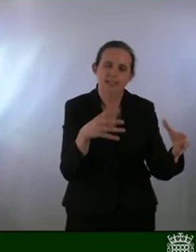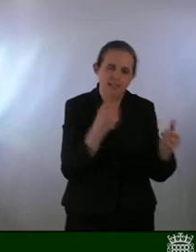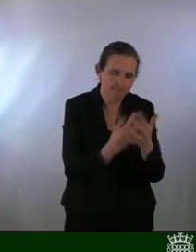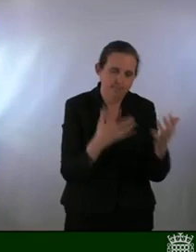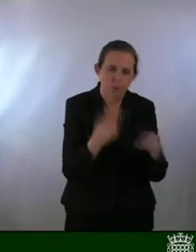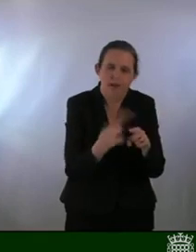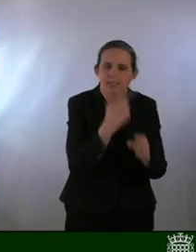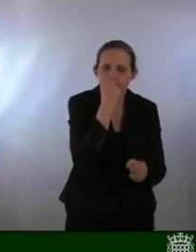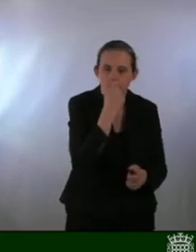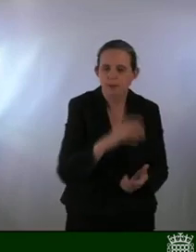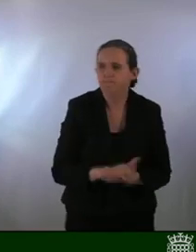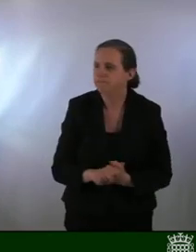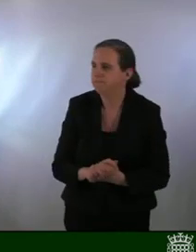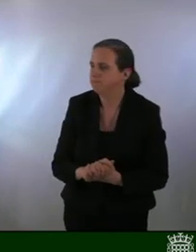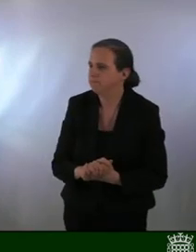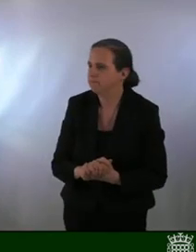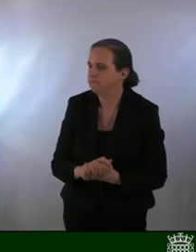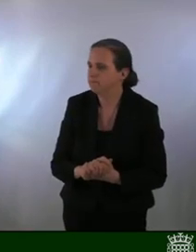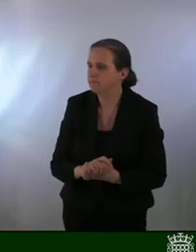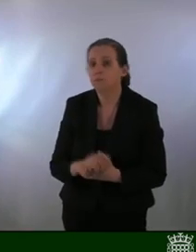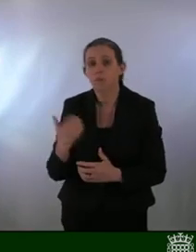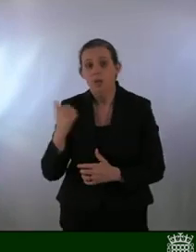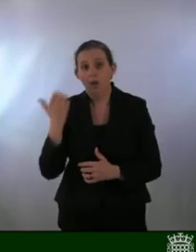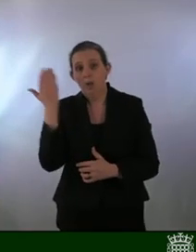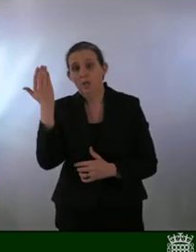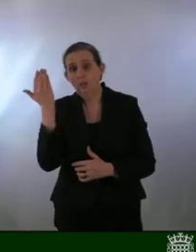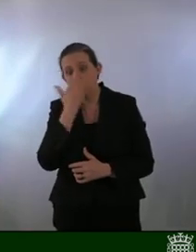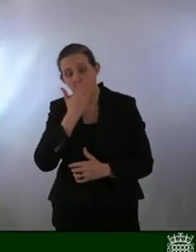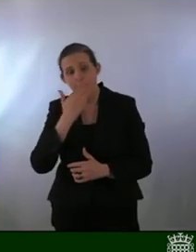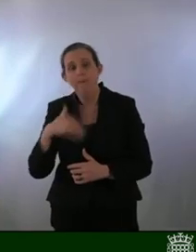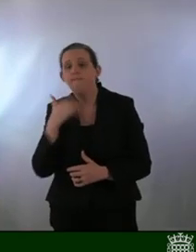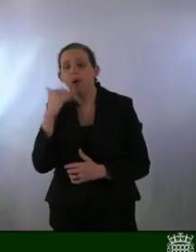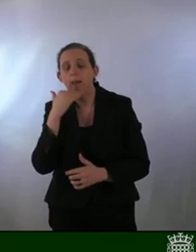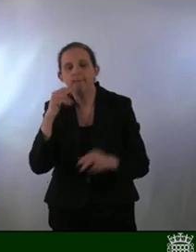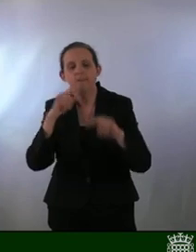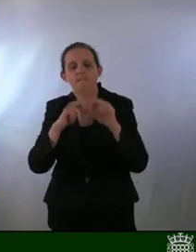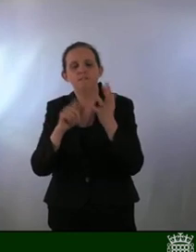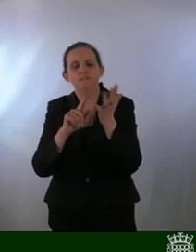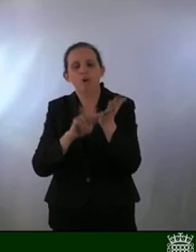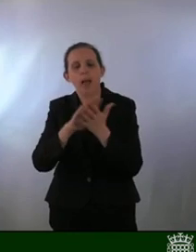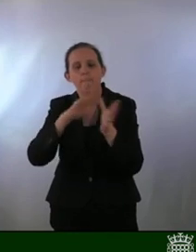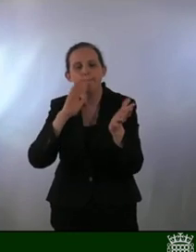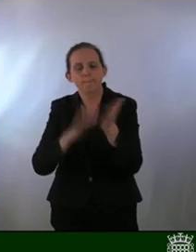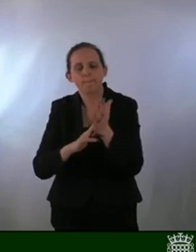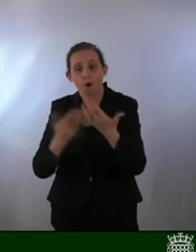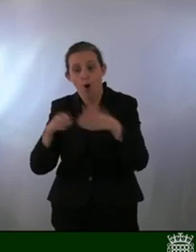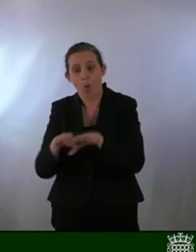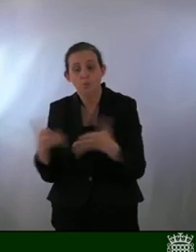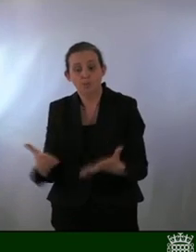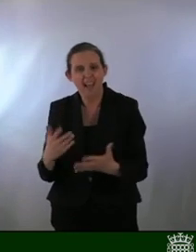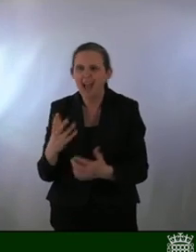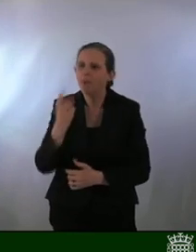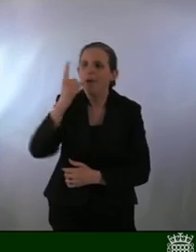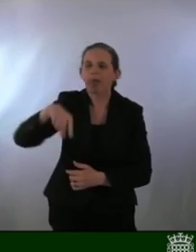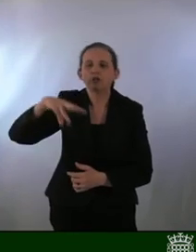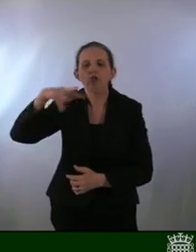closing. London Oratory School in Fulham, which had 1,300 pupils, closed today. And one effect of that is that other schools in the